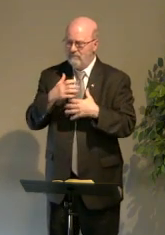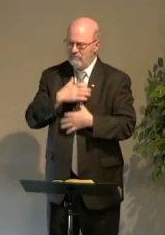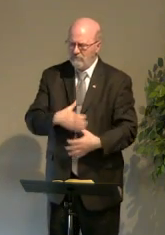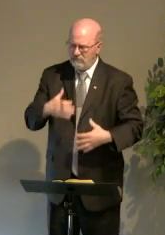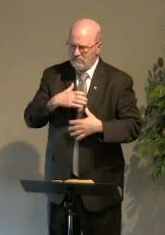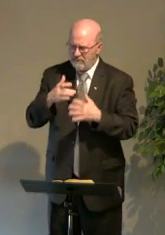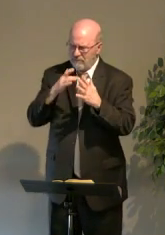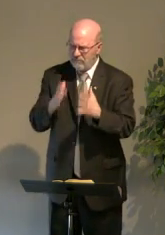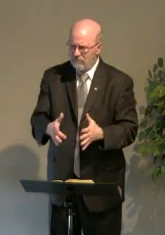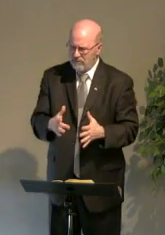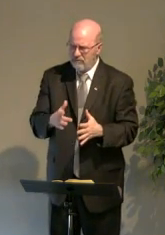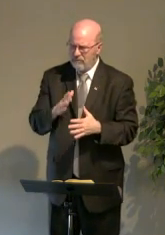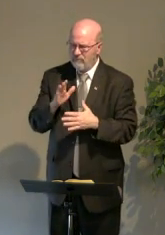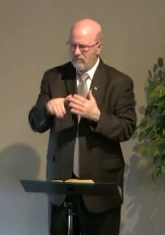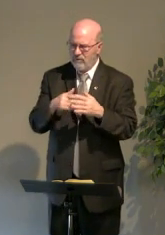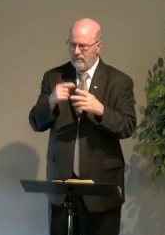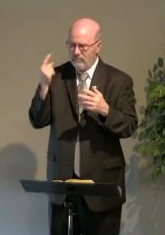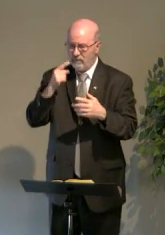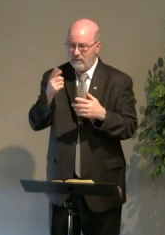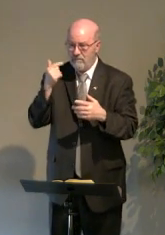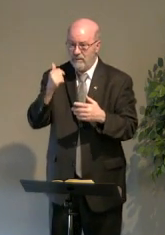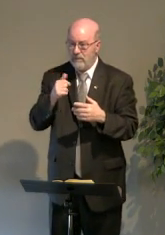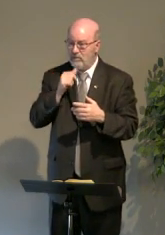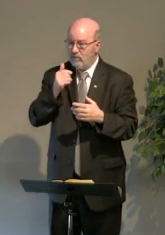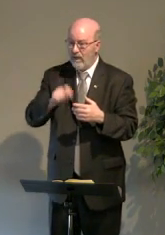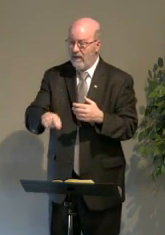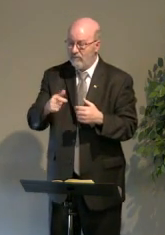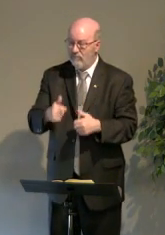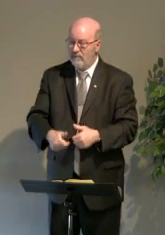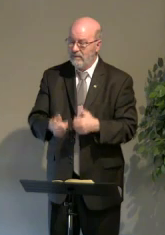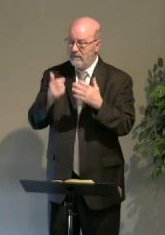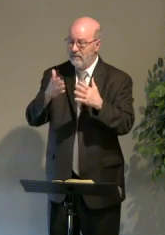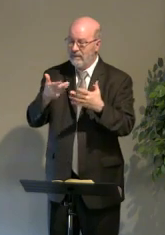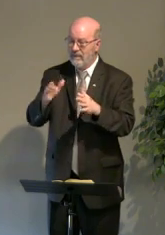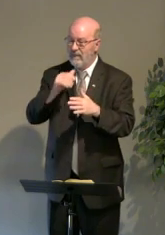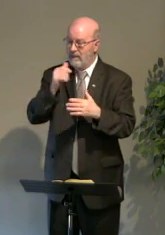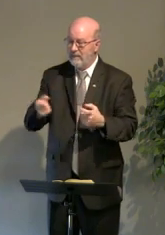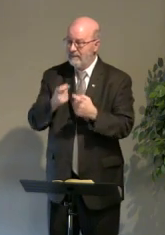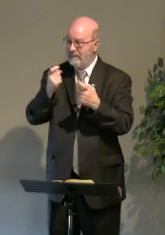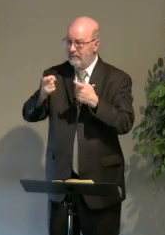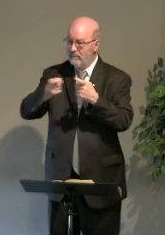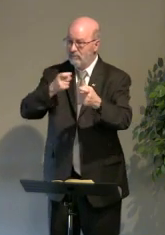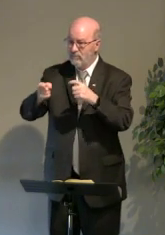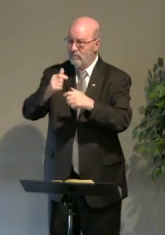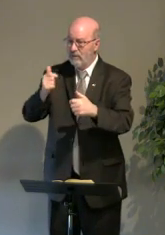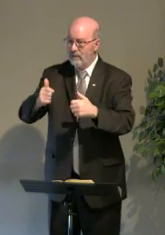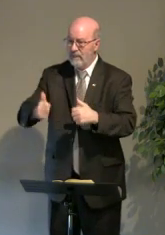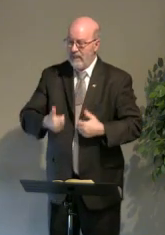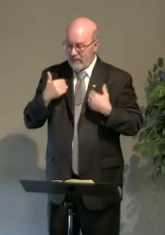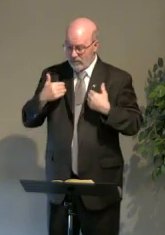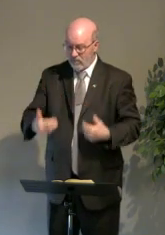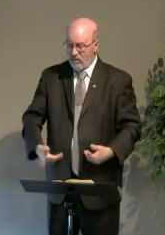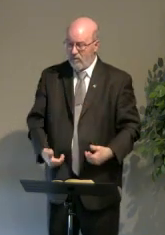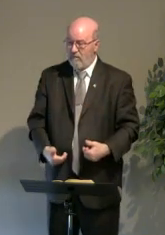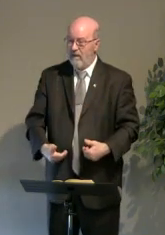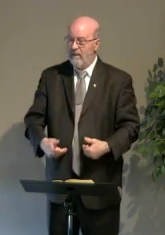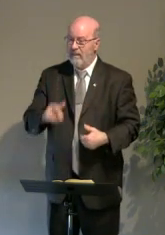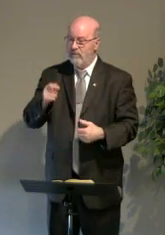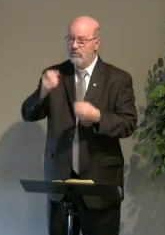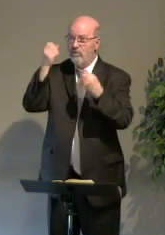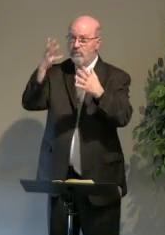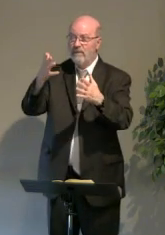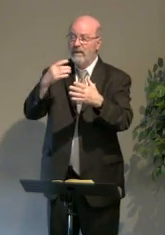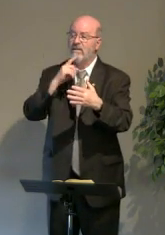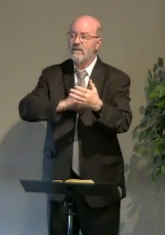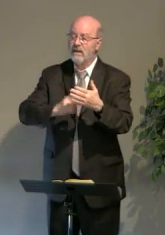miserable Christian, and for all these reasons, because you don't have to live that way. "Let not sin therefore reign in your mortal body, that ye should obey it